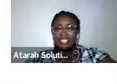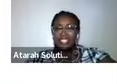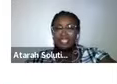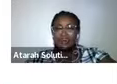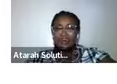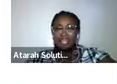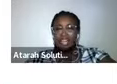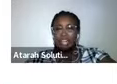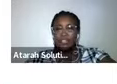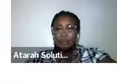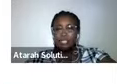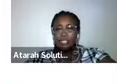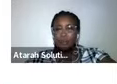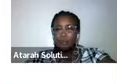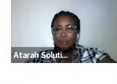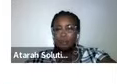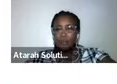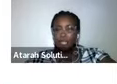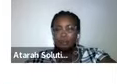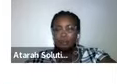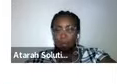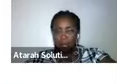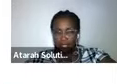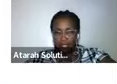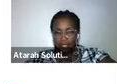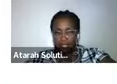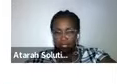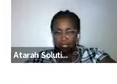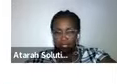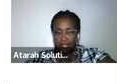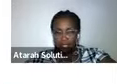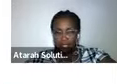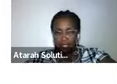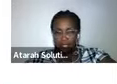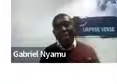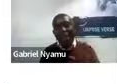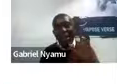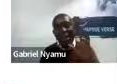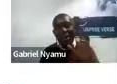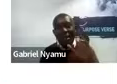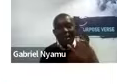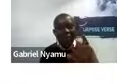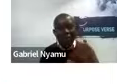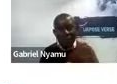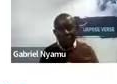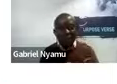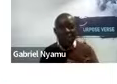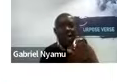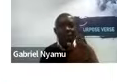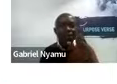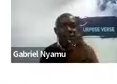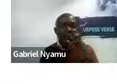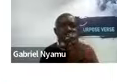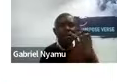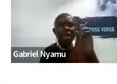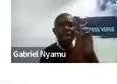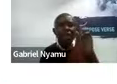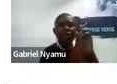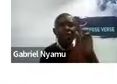how does one align job descriptions to staff purpose? Good. I think that's a very critical question.